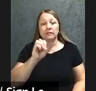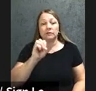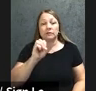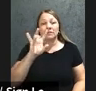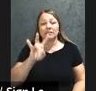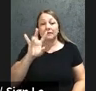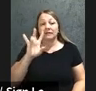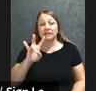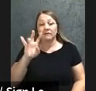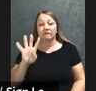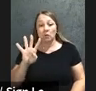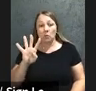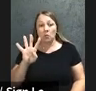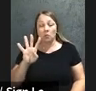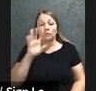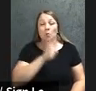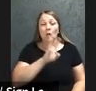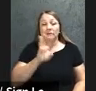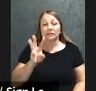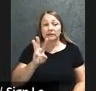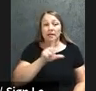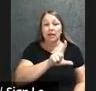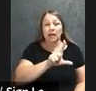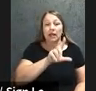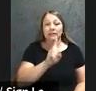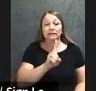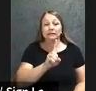1-855-453-0774. Their website,